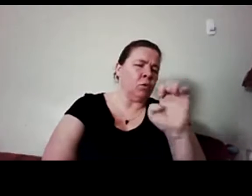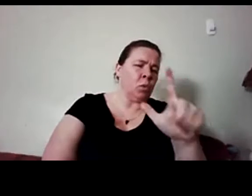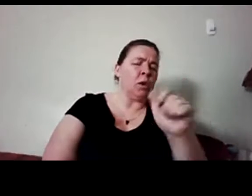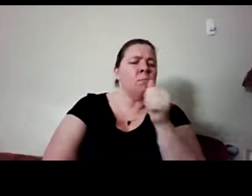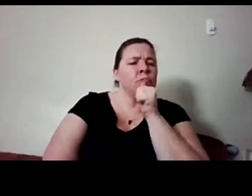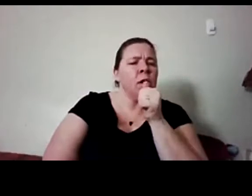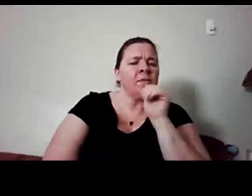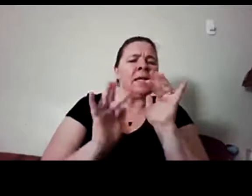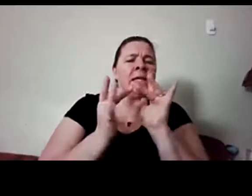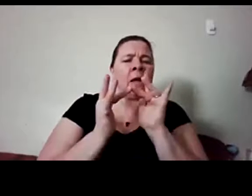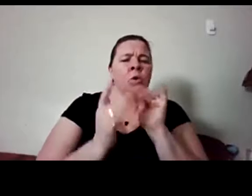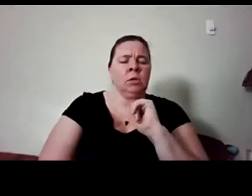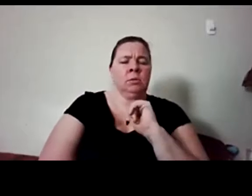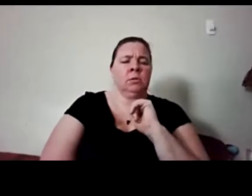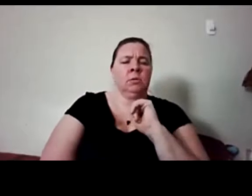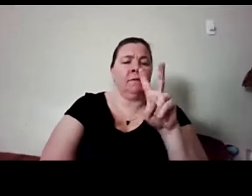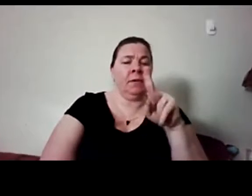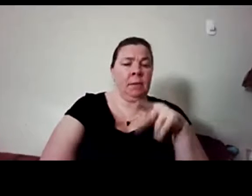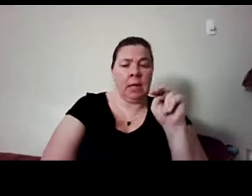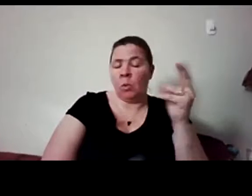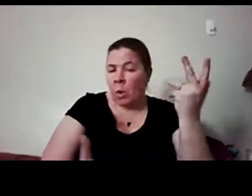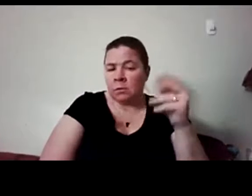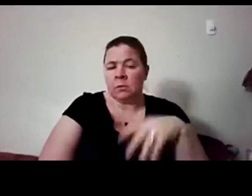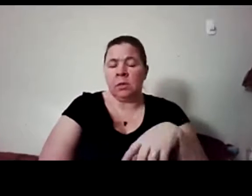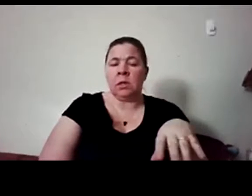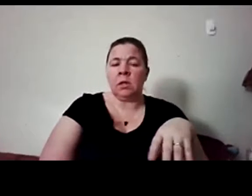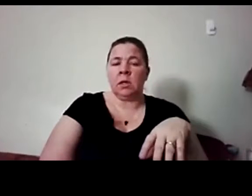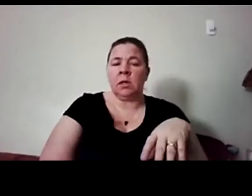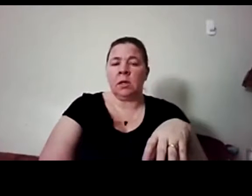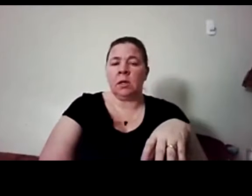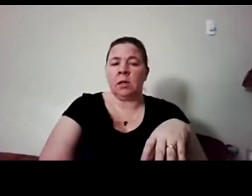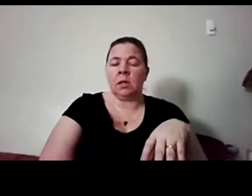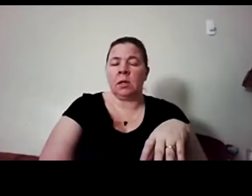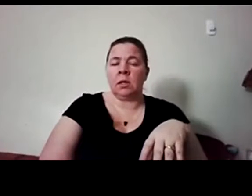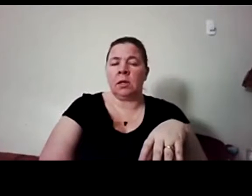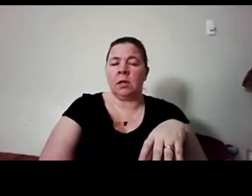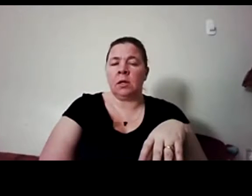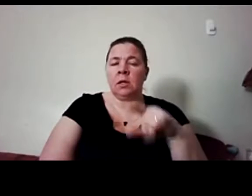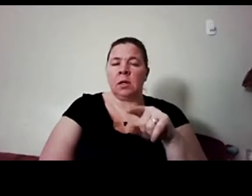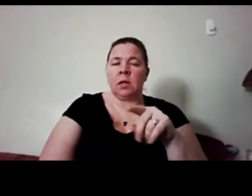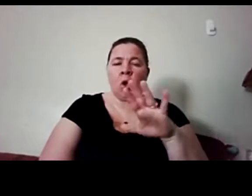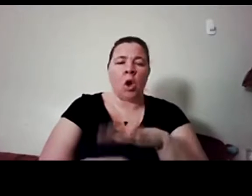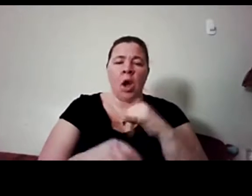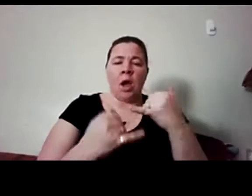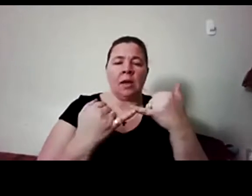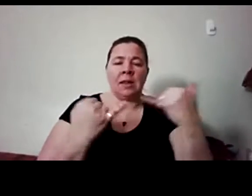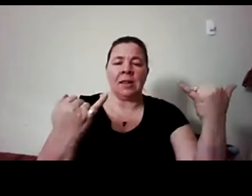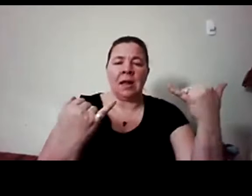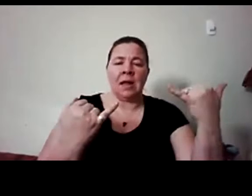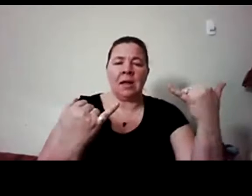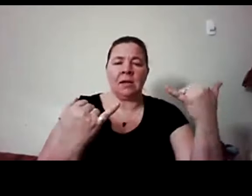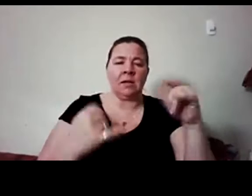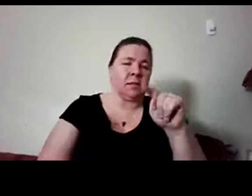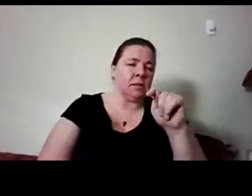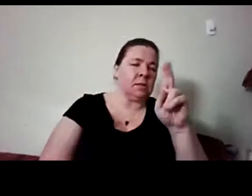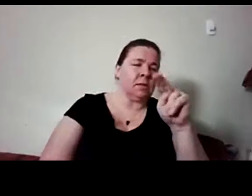What is a VPN? It is just a fancy name for a tunnel. It's an online tunnel. Of course, it is